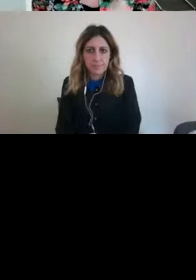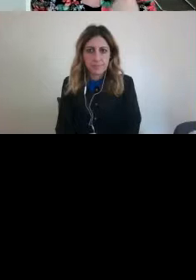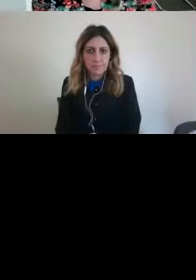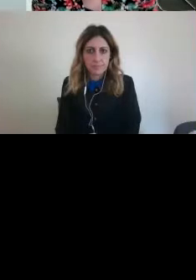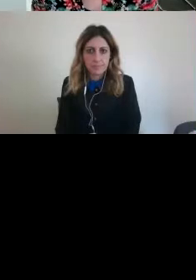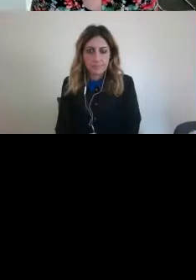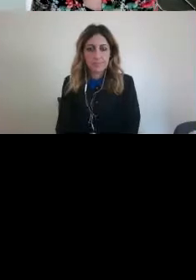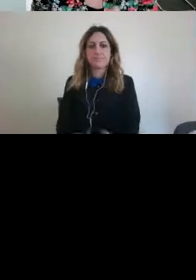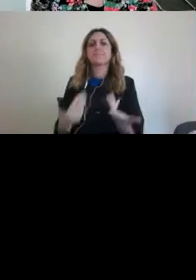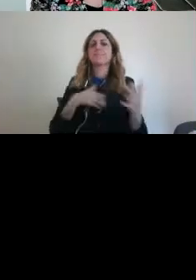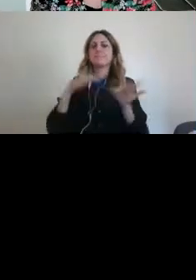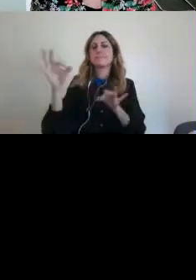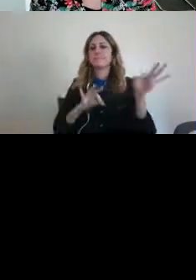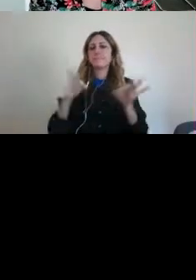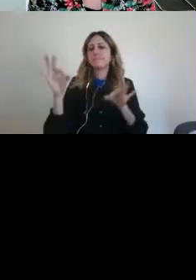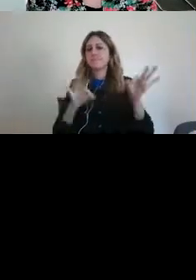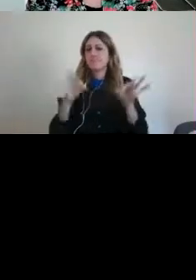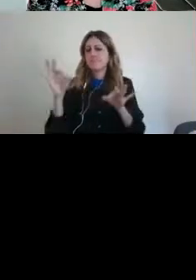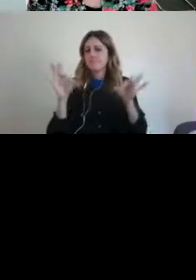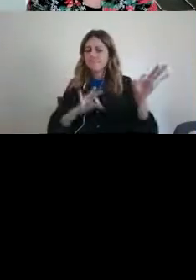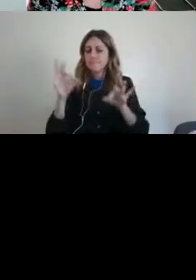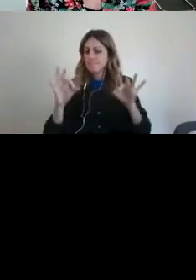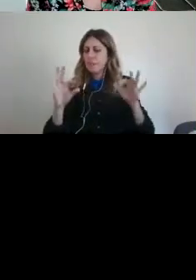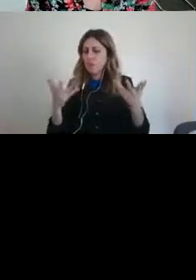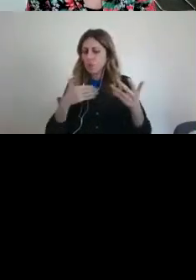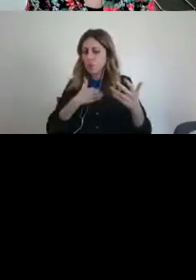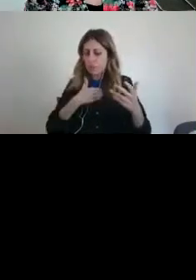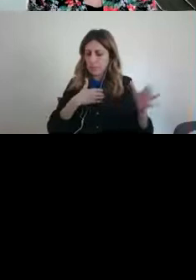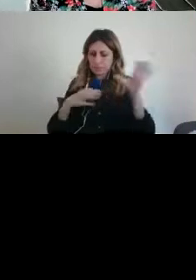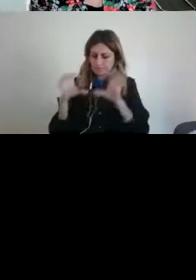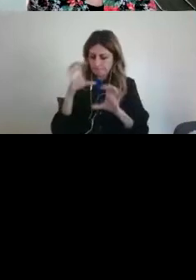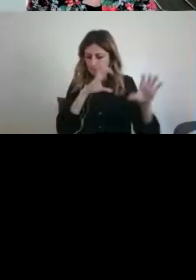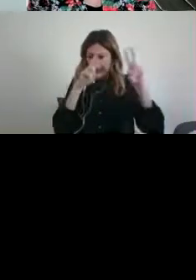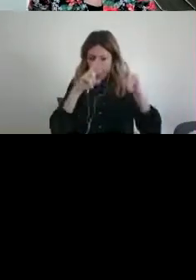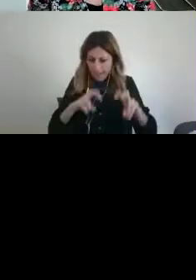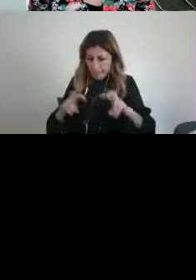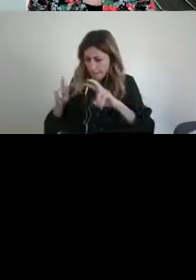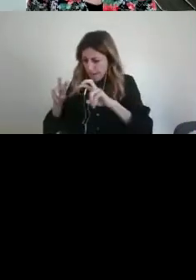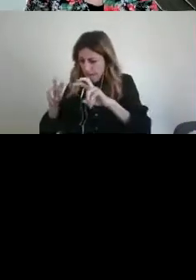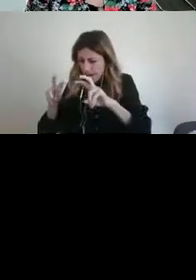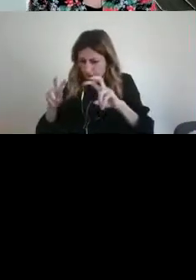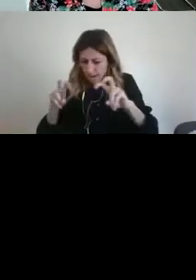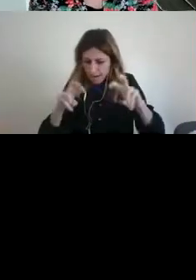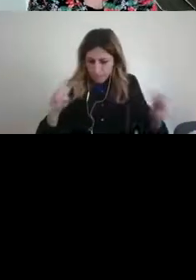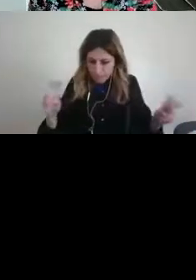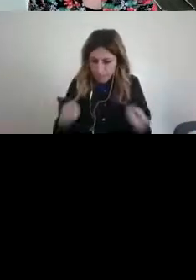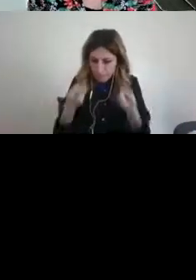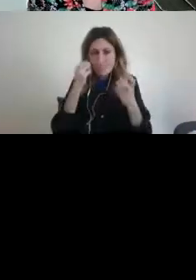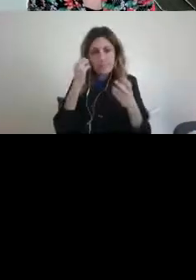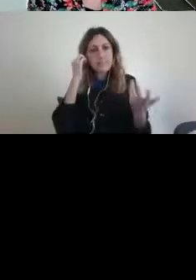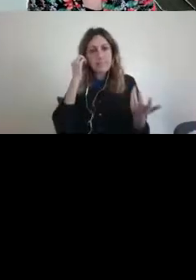to schema at Yoast, we did a lot of research. And our research showed that sometimes the structured data was not